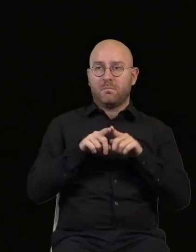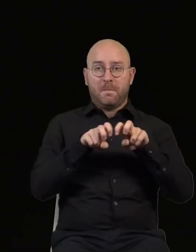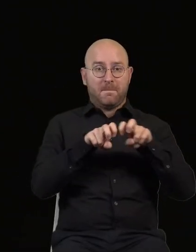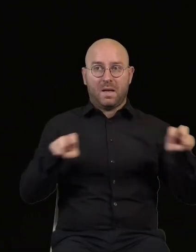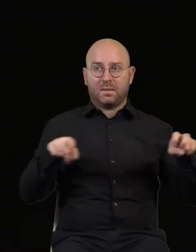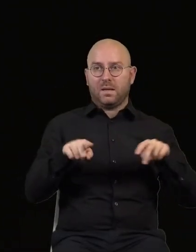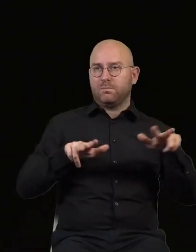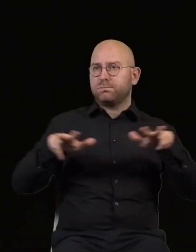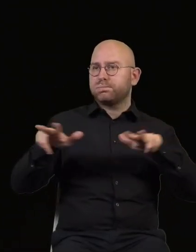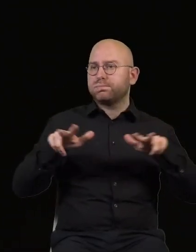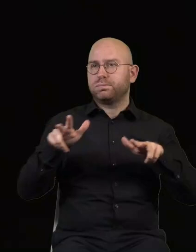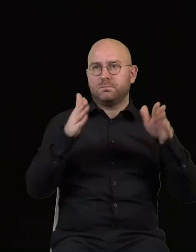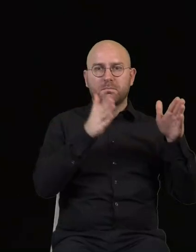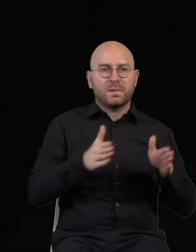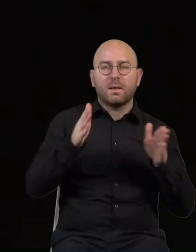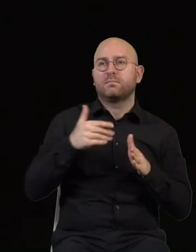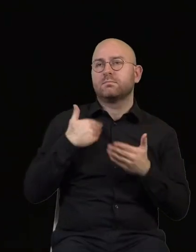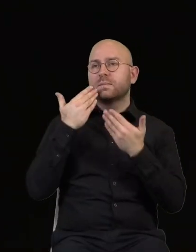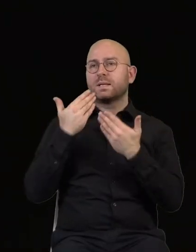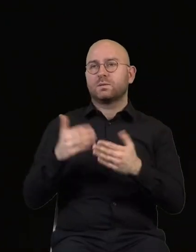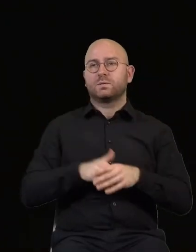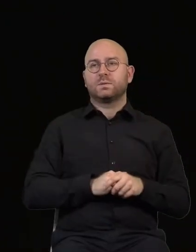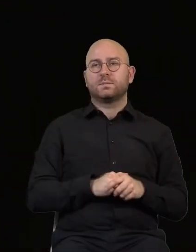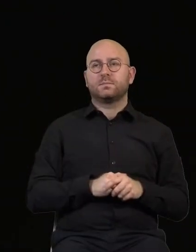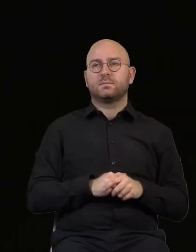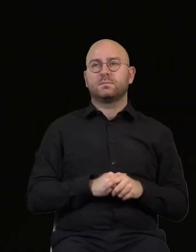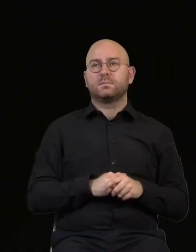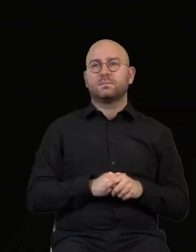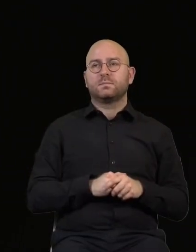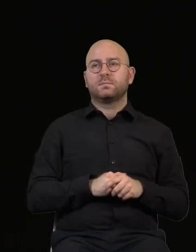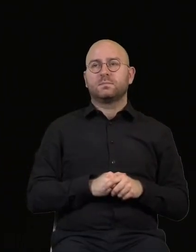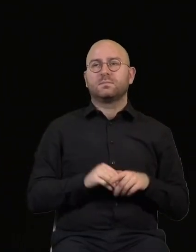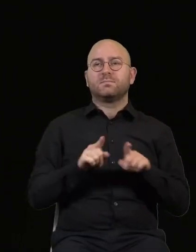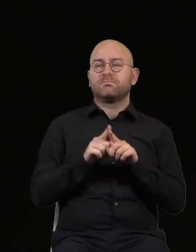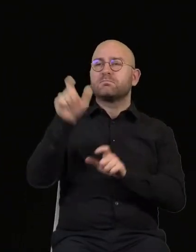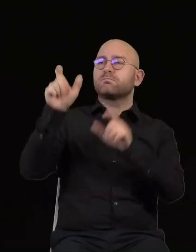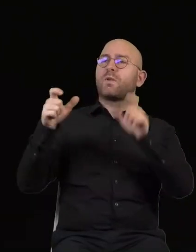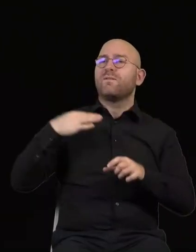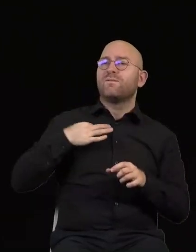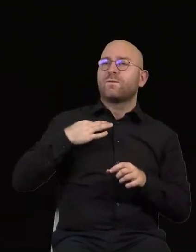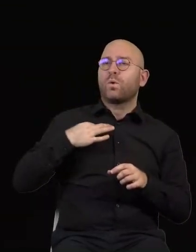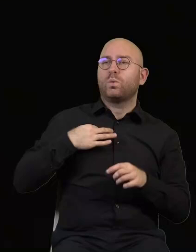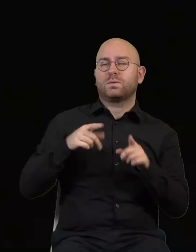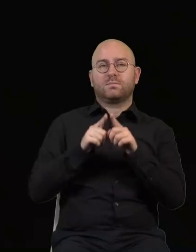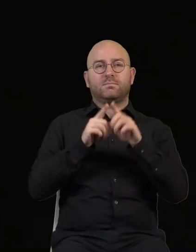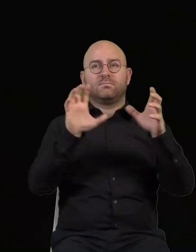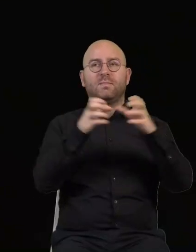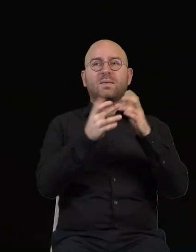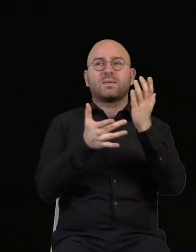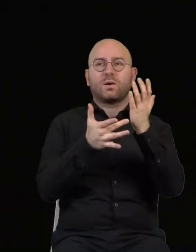the volunteers, without our technical crew, just there on the top of